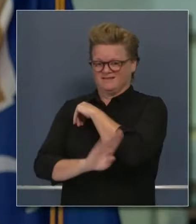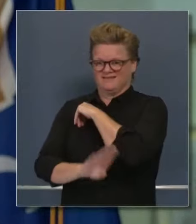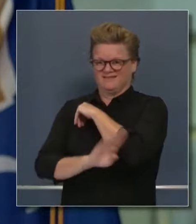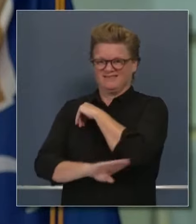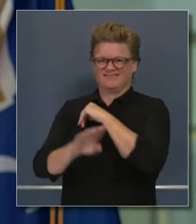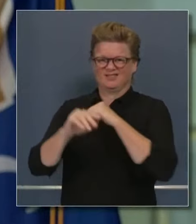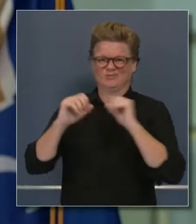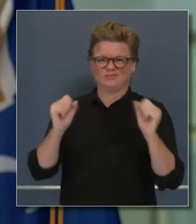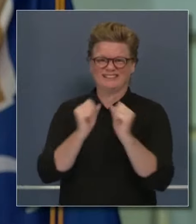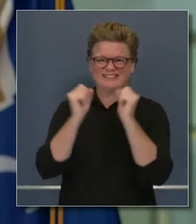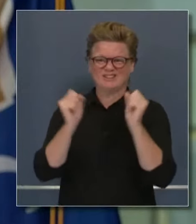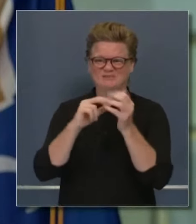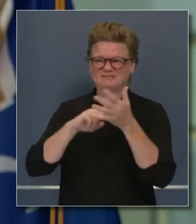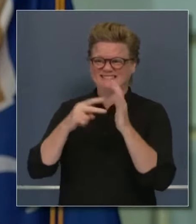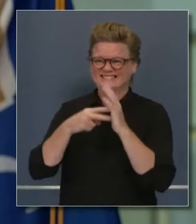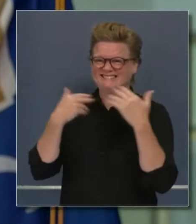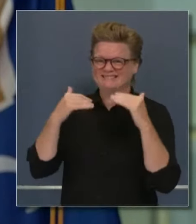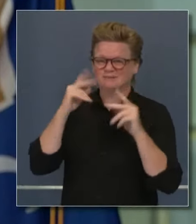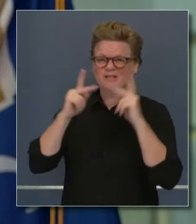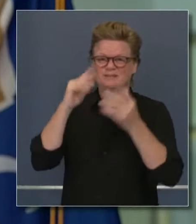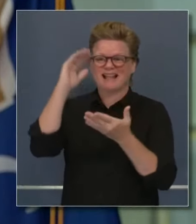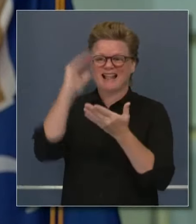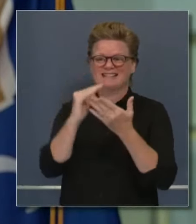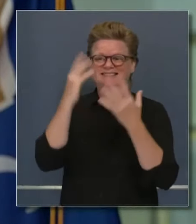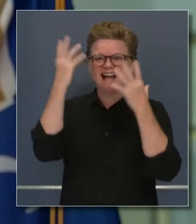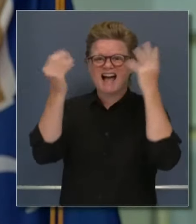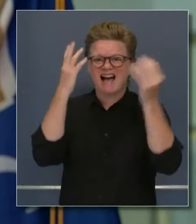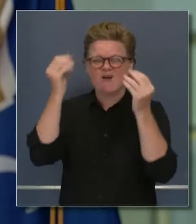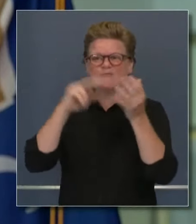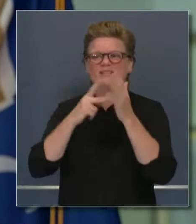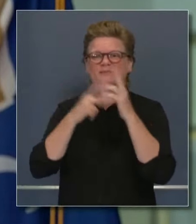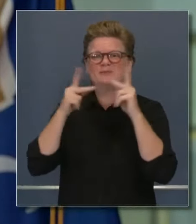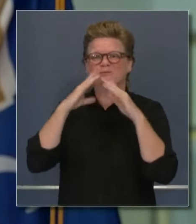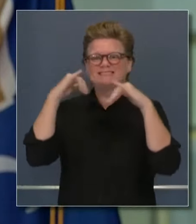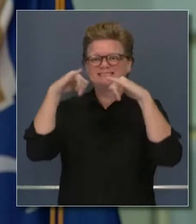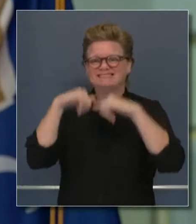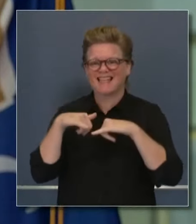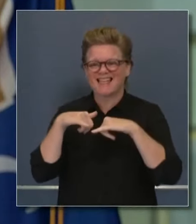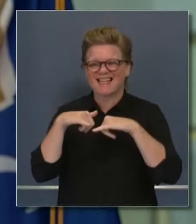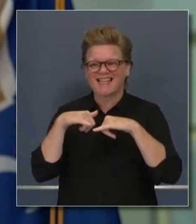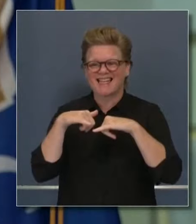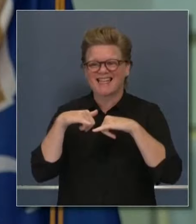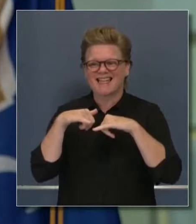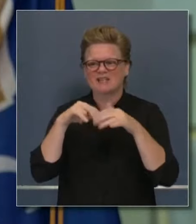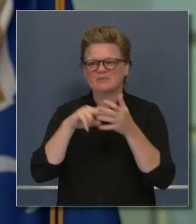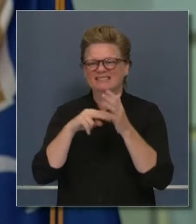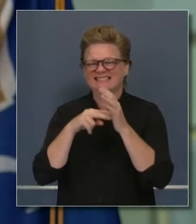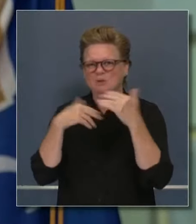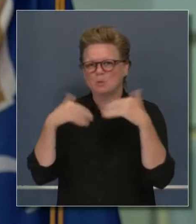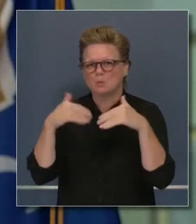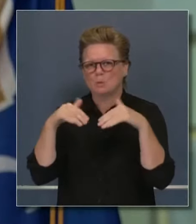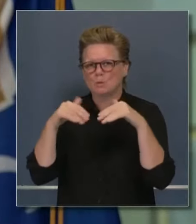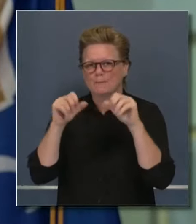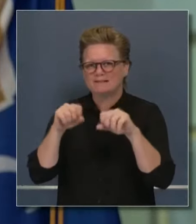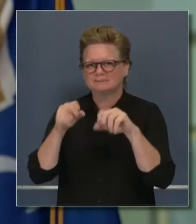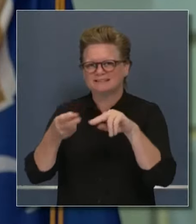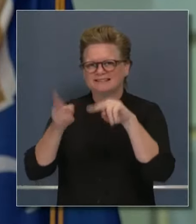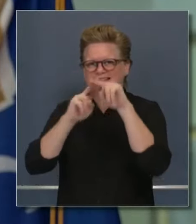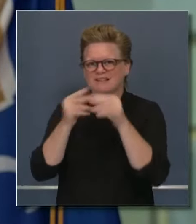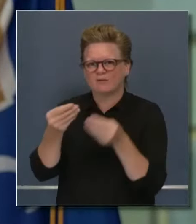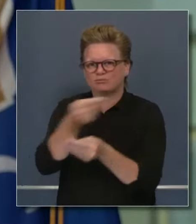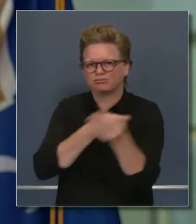although we field many questions about the pace of our framework and the interest by many to say, can